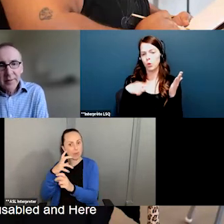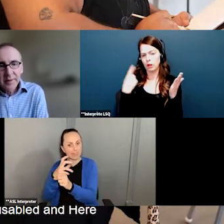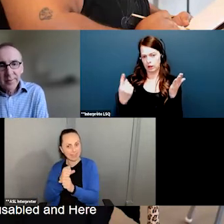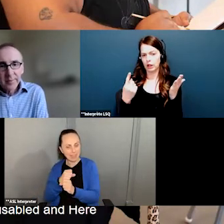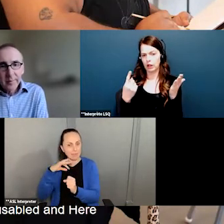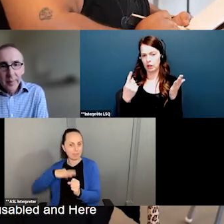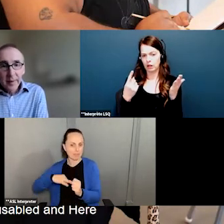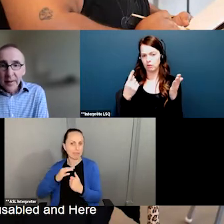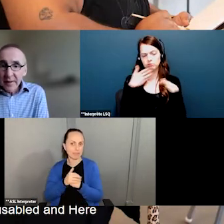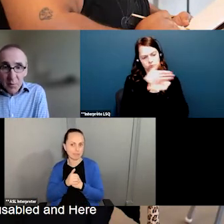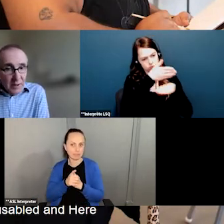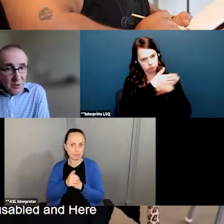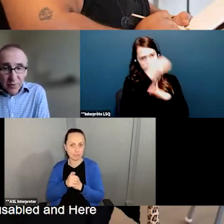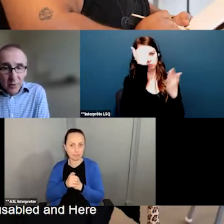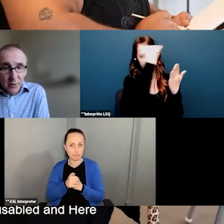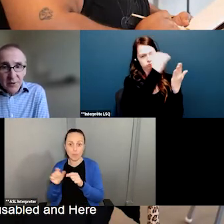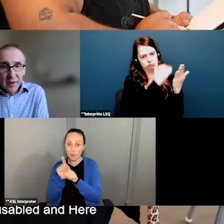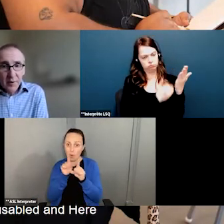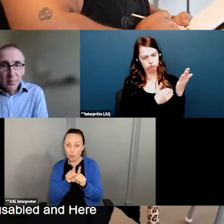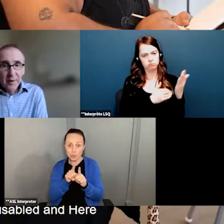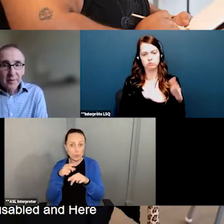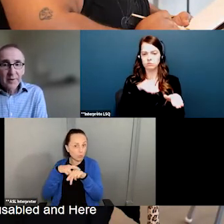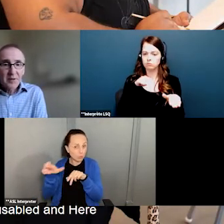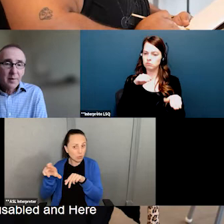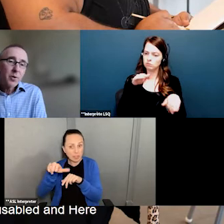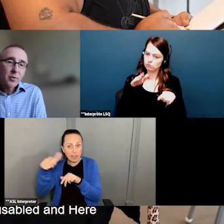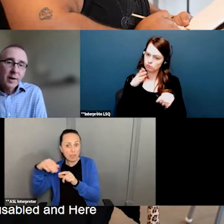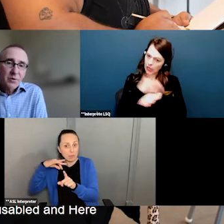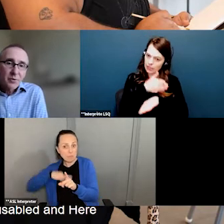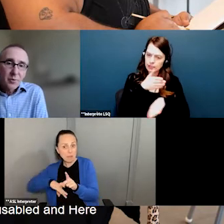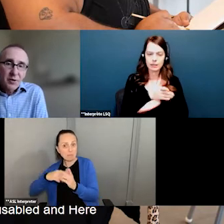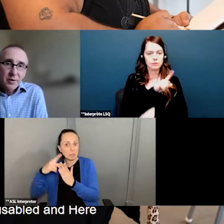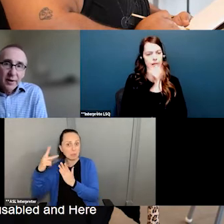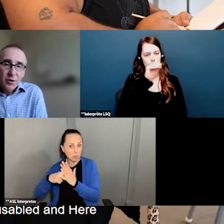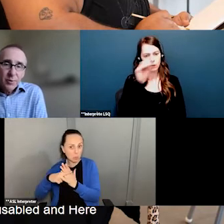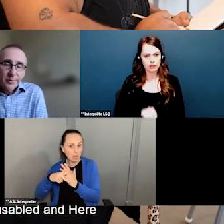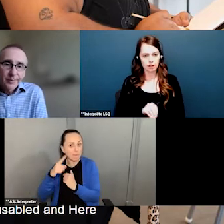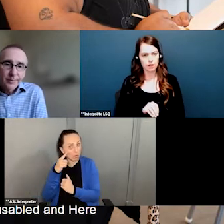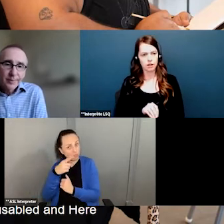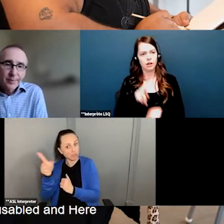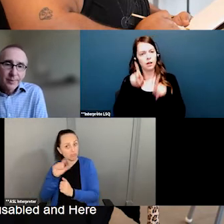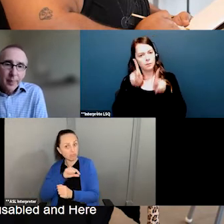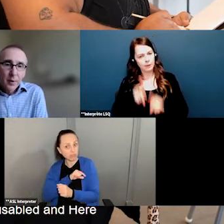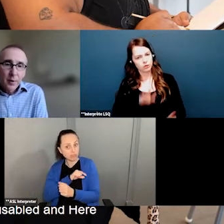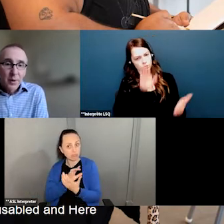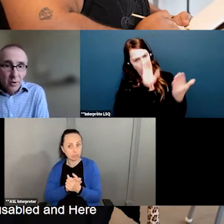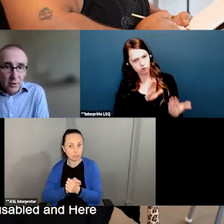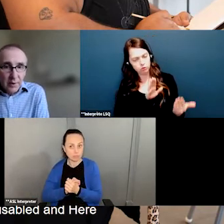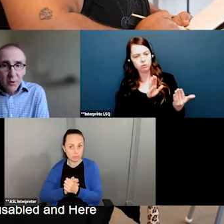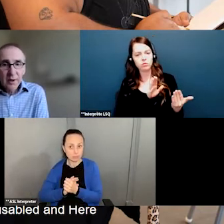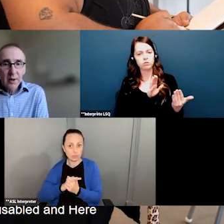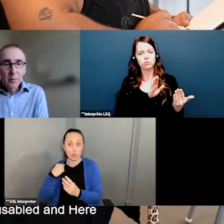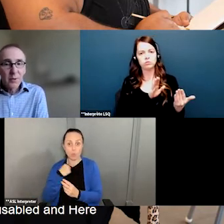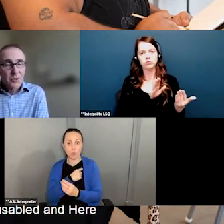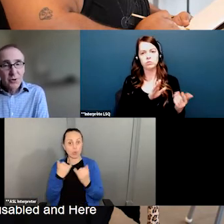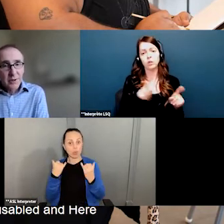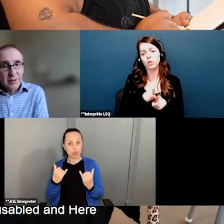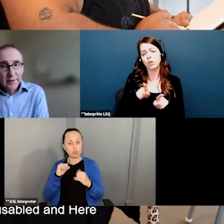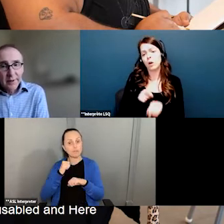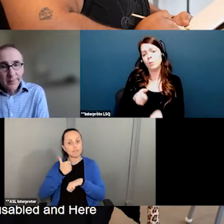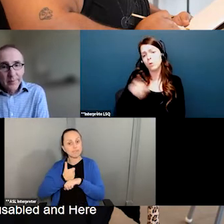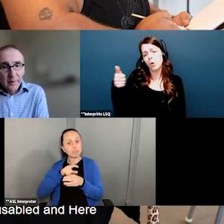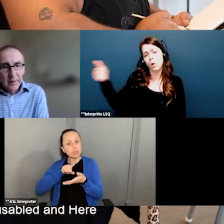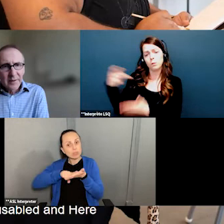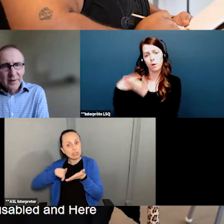the benefit, as well as referrals to other benefits and programs for which they're eligible. We are currently working on research in